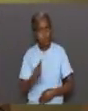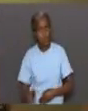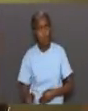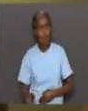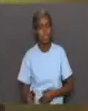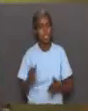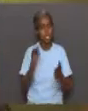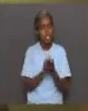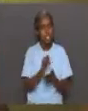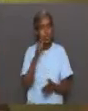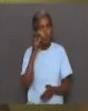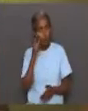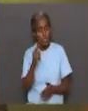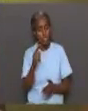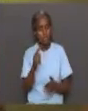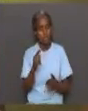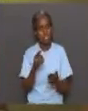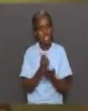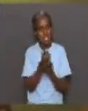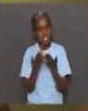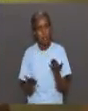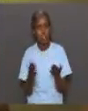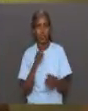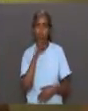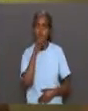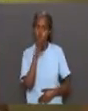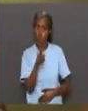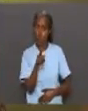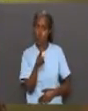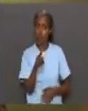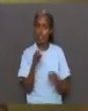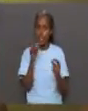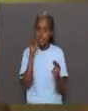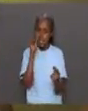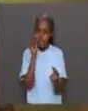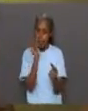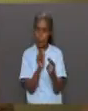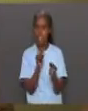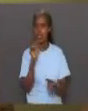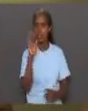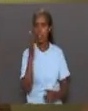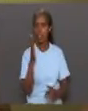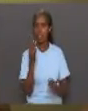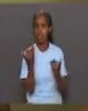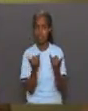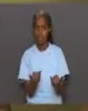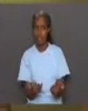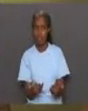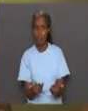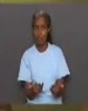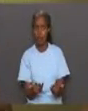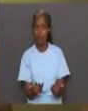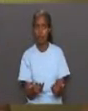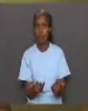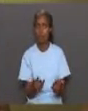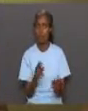geometry is that once we find something to be true for a specific kind of shape,